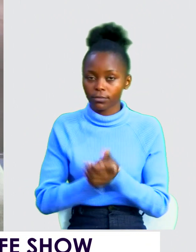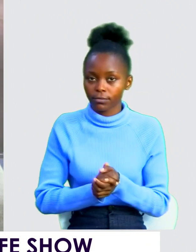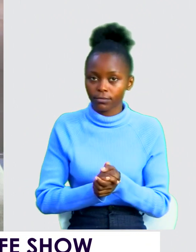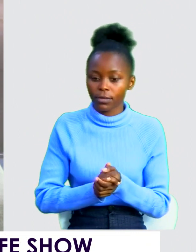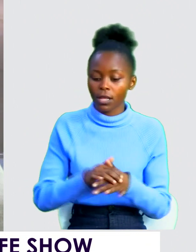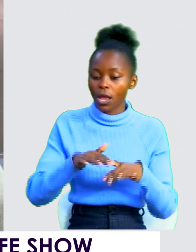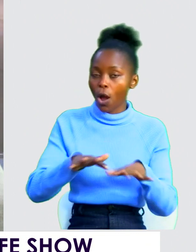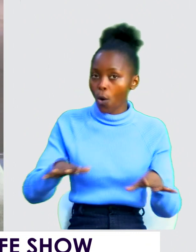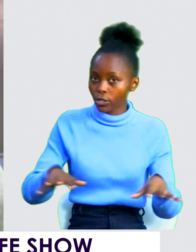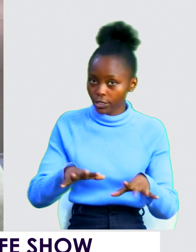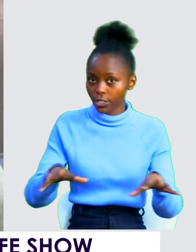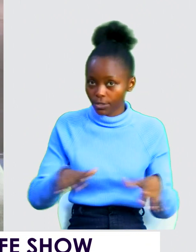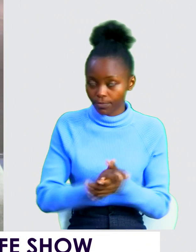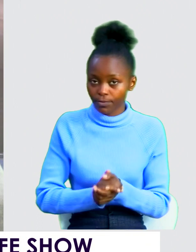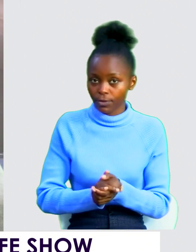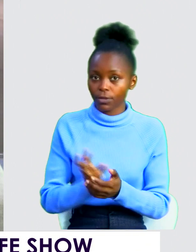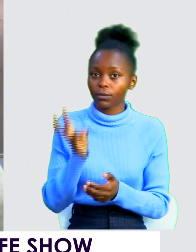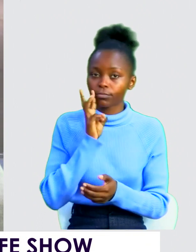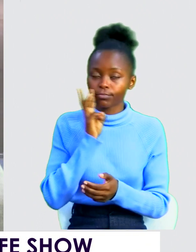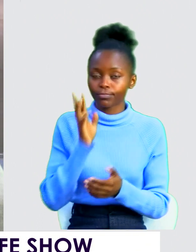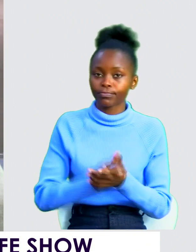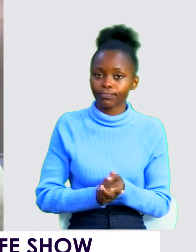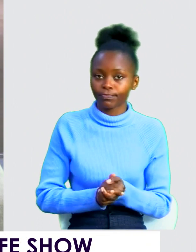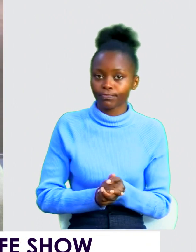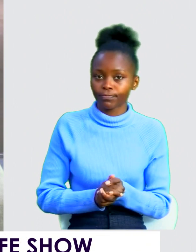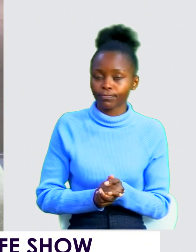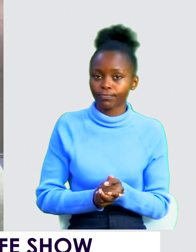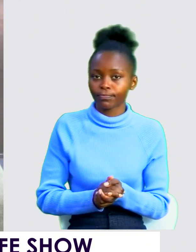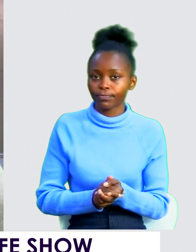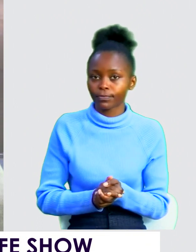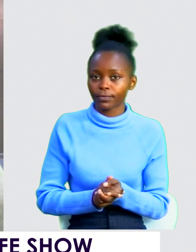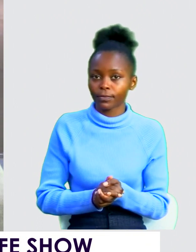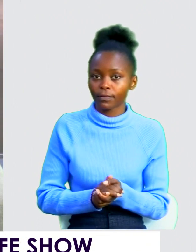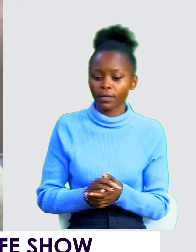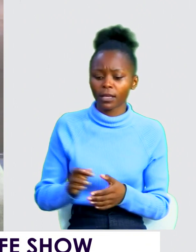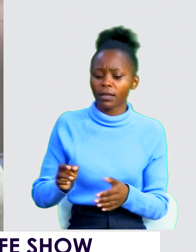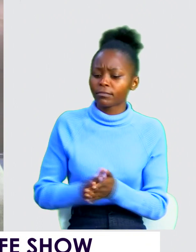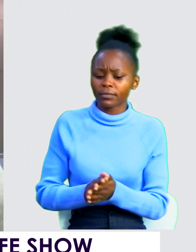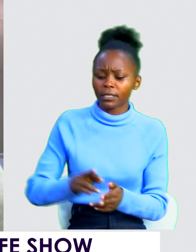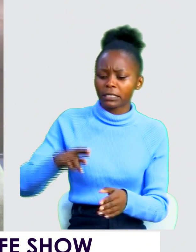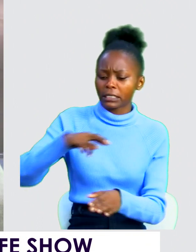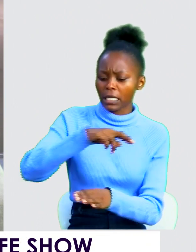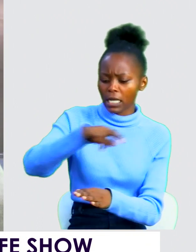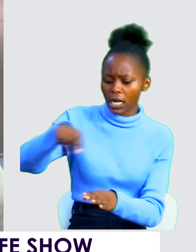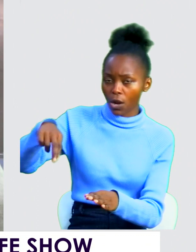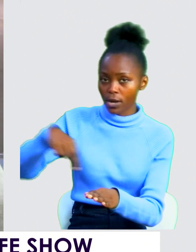ocean waters surrounds the nation of Tonga.